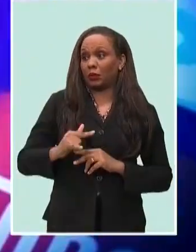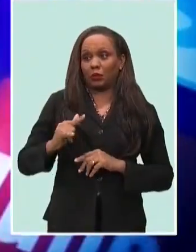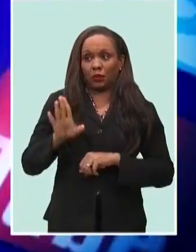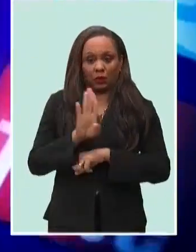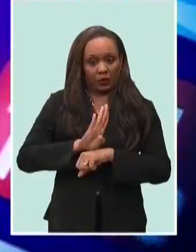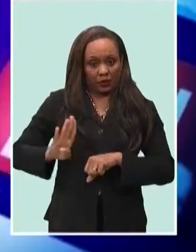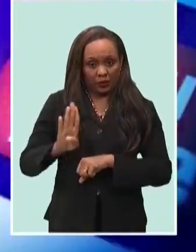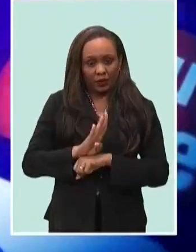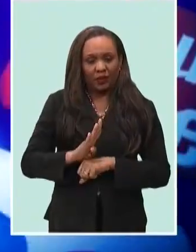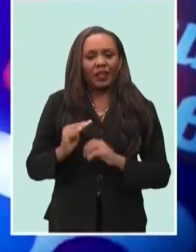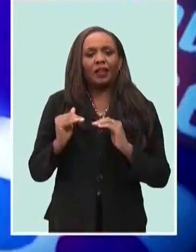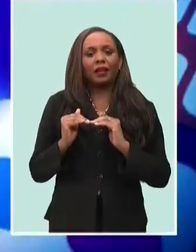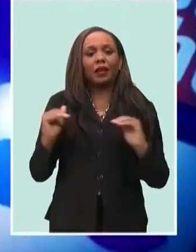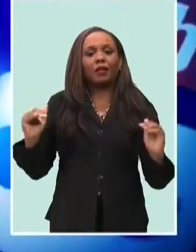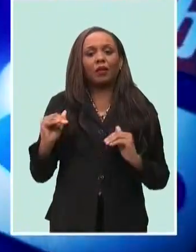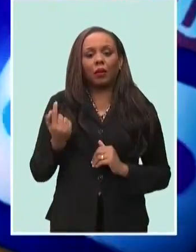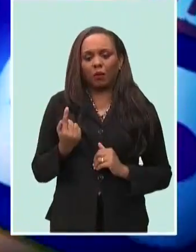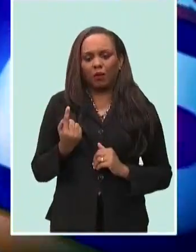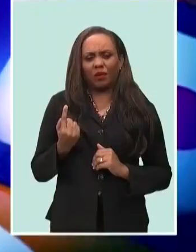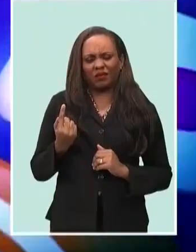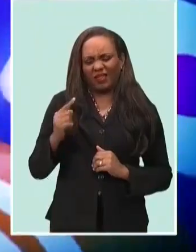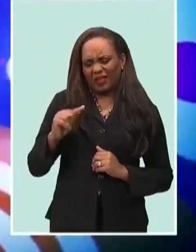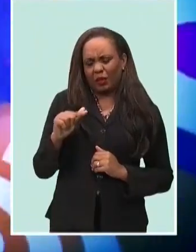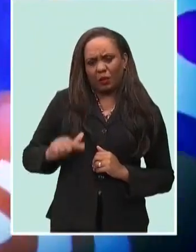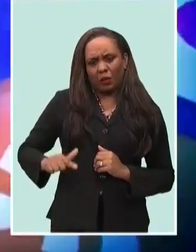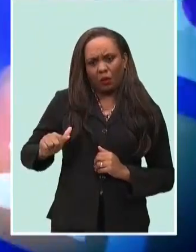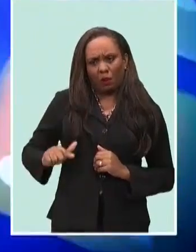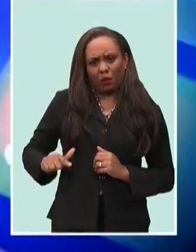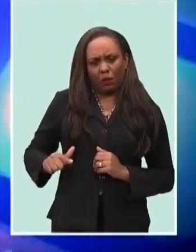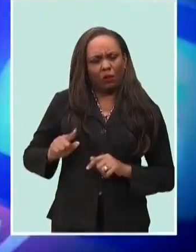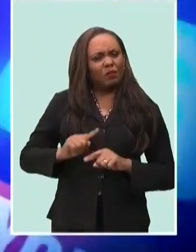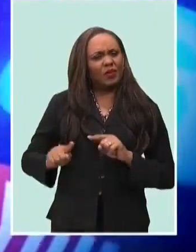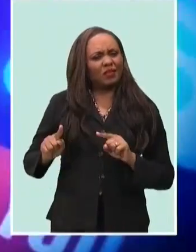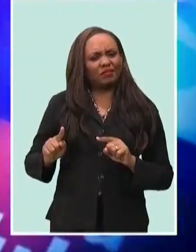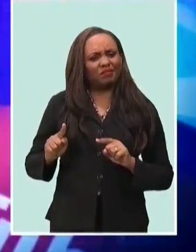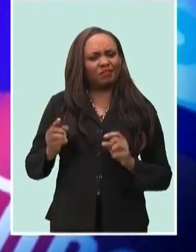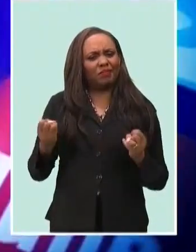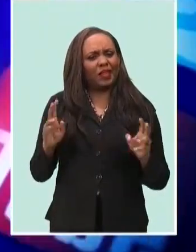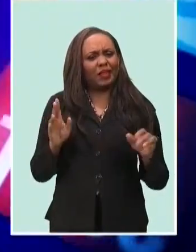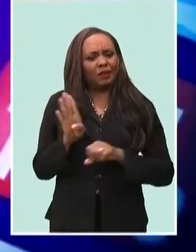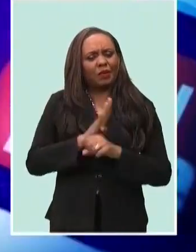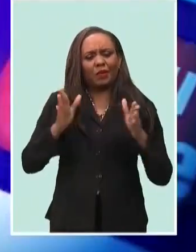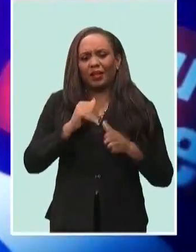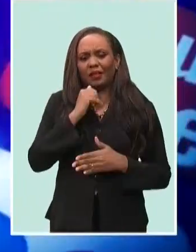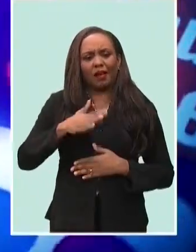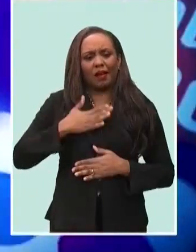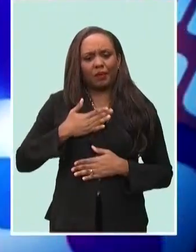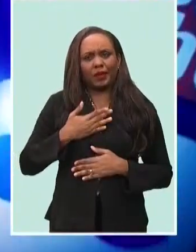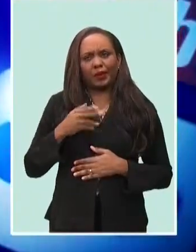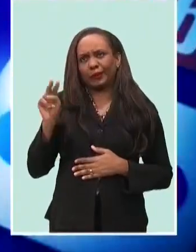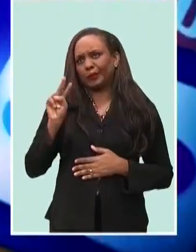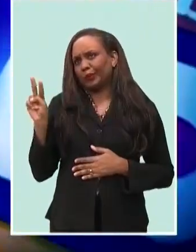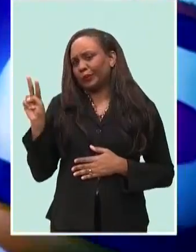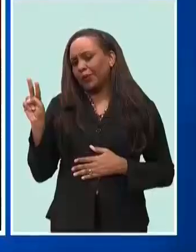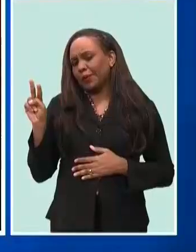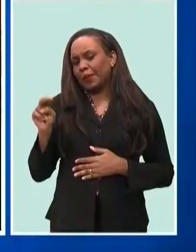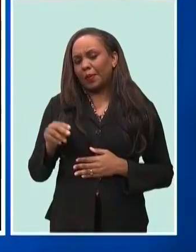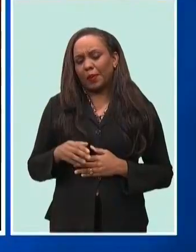Barbados. Level 1 is the lowest risk, but many Barbadians are not happy at all about the development. Let's check out Facebook for some